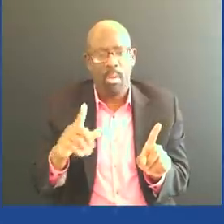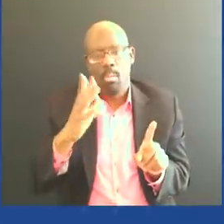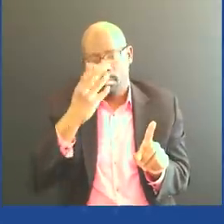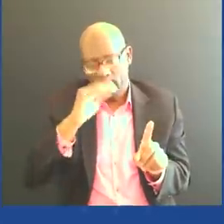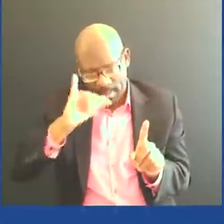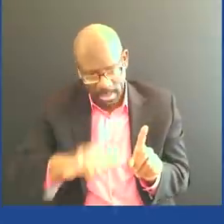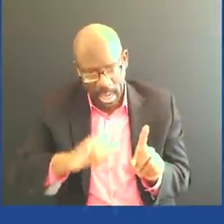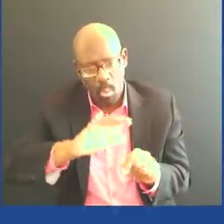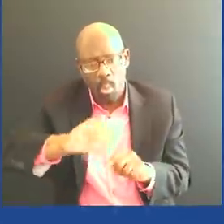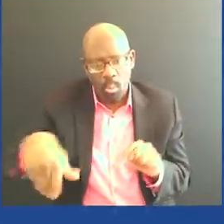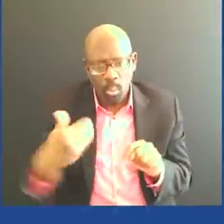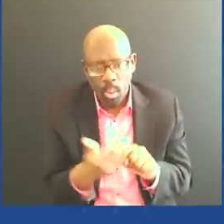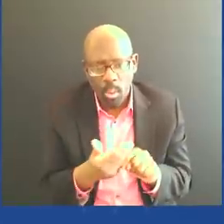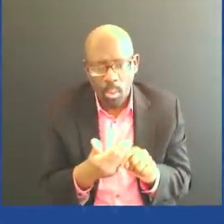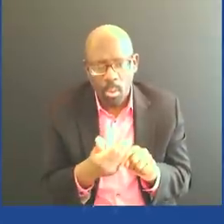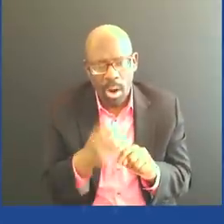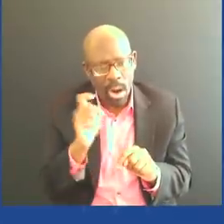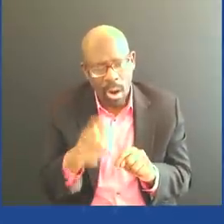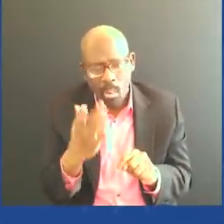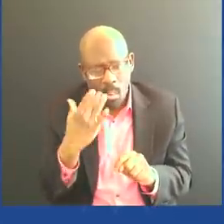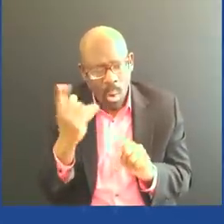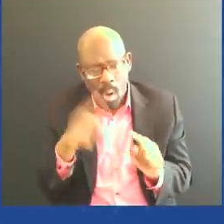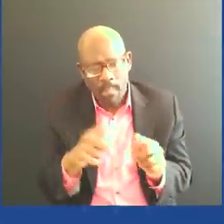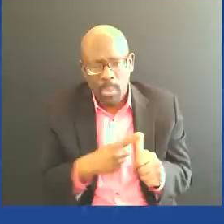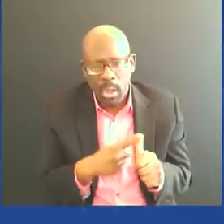famously, tax-free shopping.